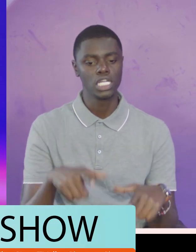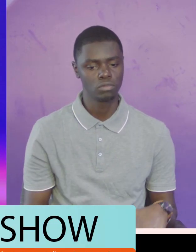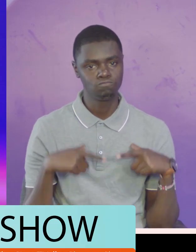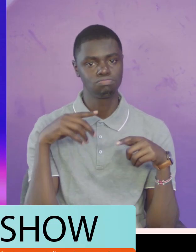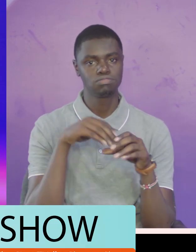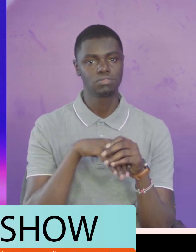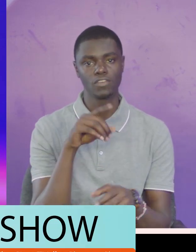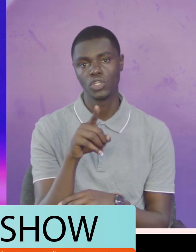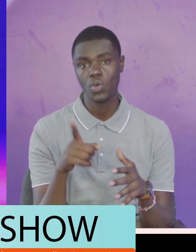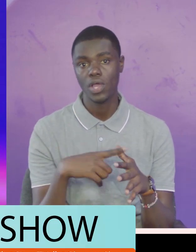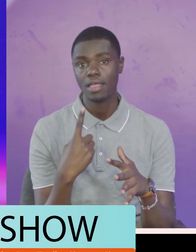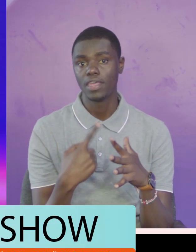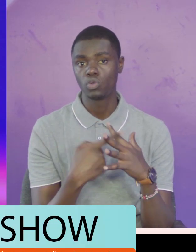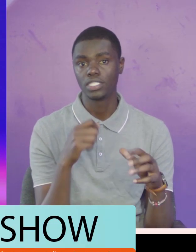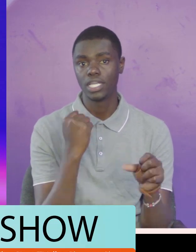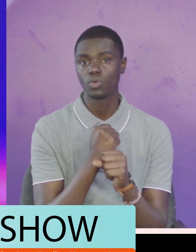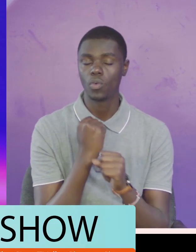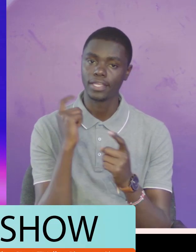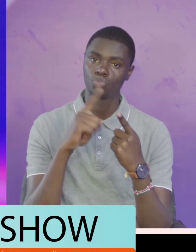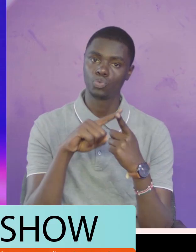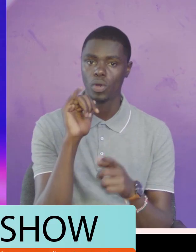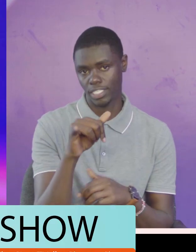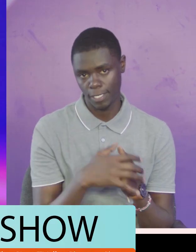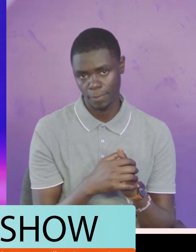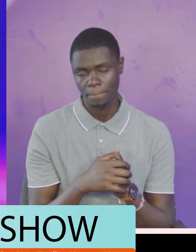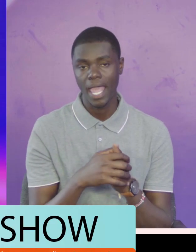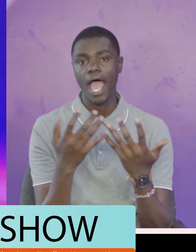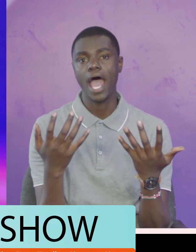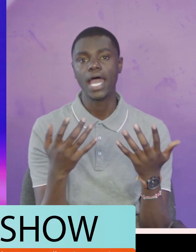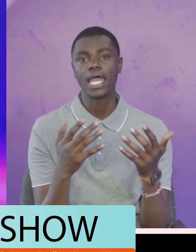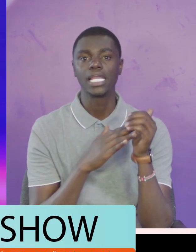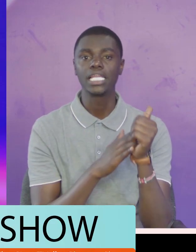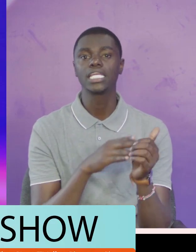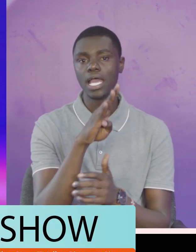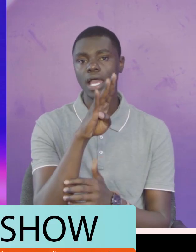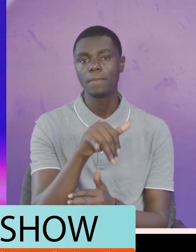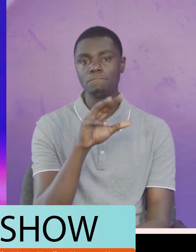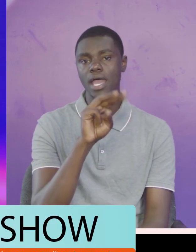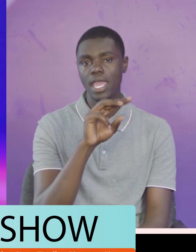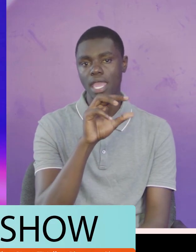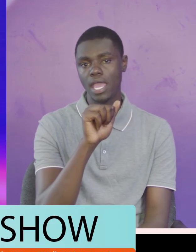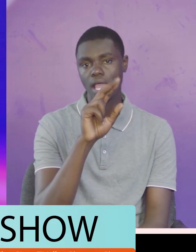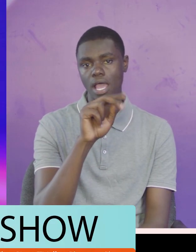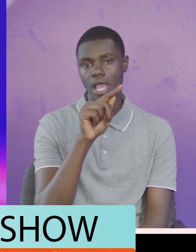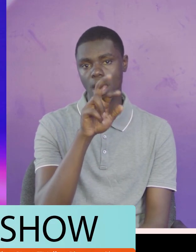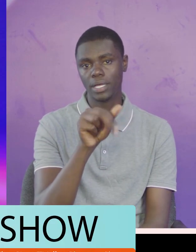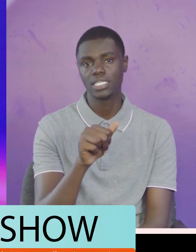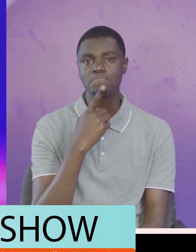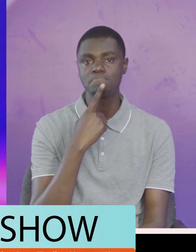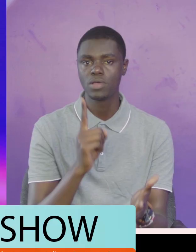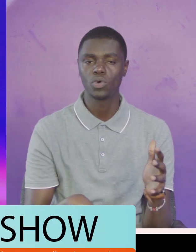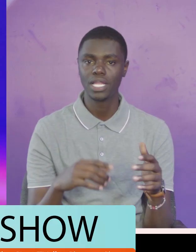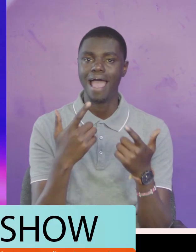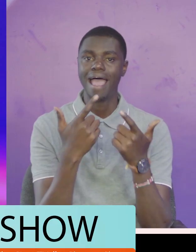in you, then you start working towards it. I live also by a mantra that says, let your light